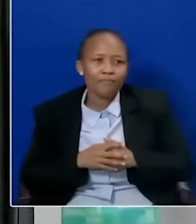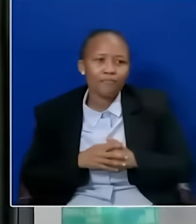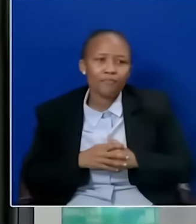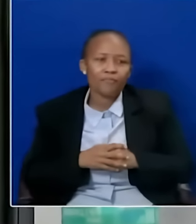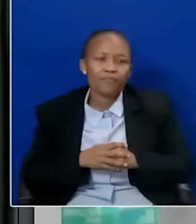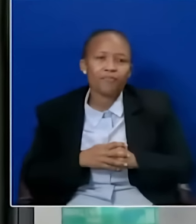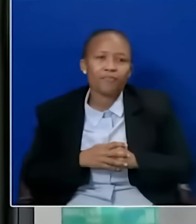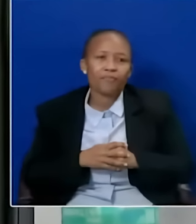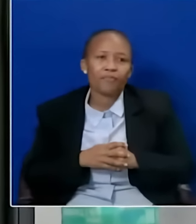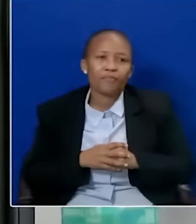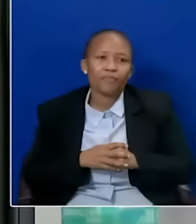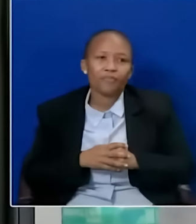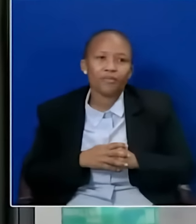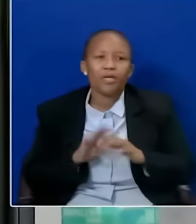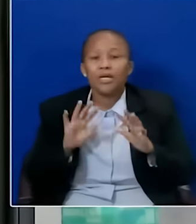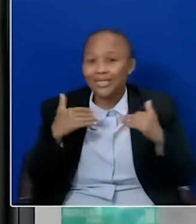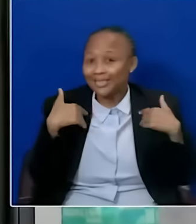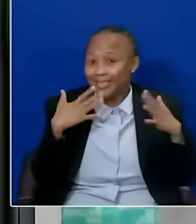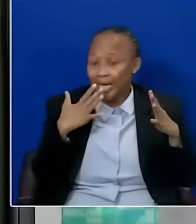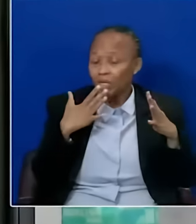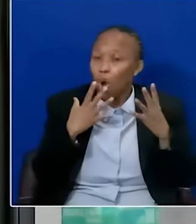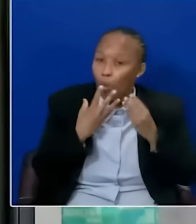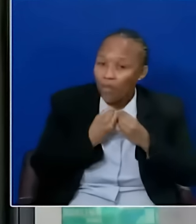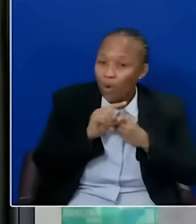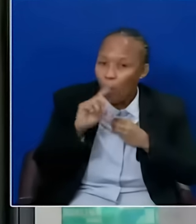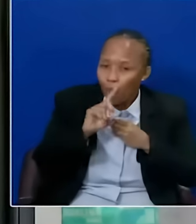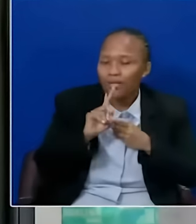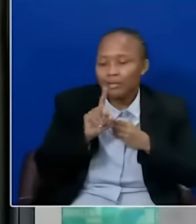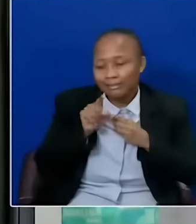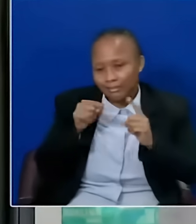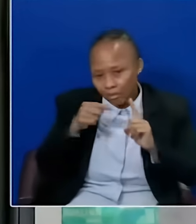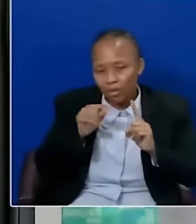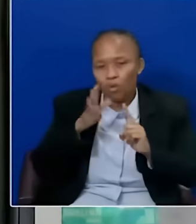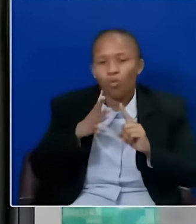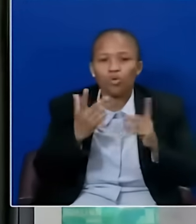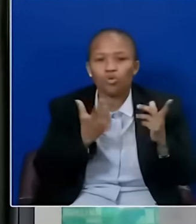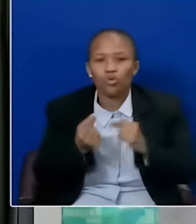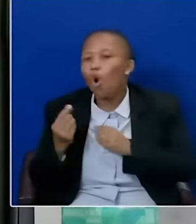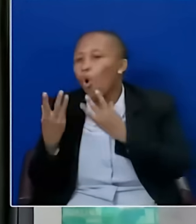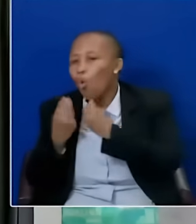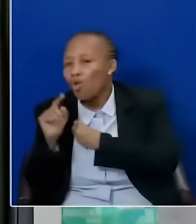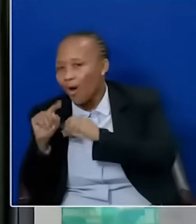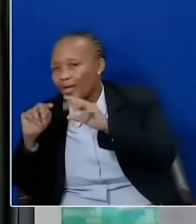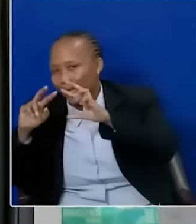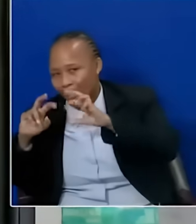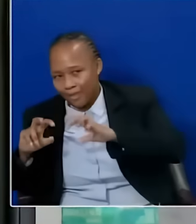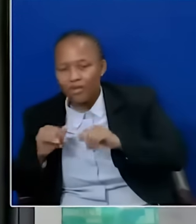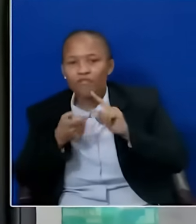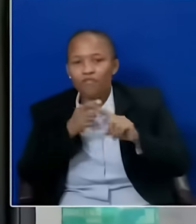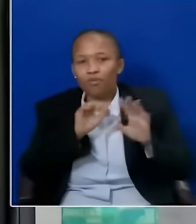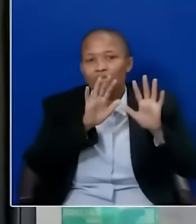is going to do. Or of what he examined? Yes, yes. And then from 10.1... Then from up to 10.1, it started to be